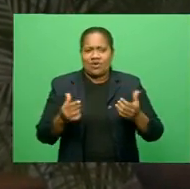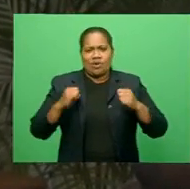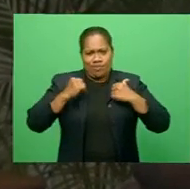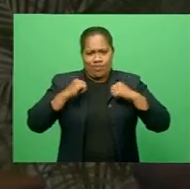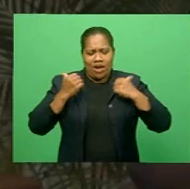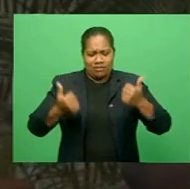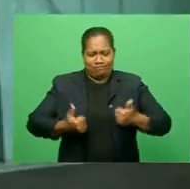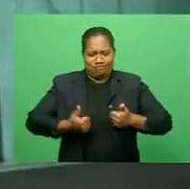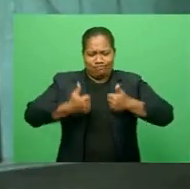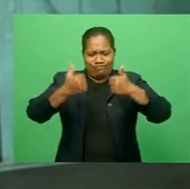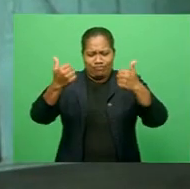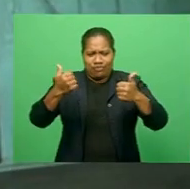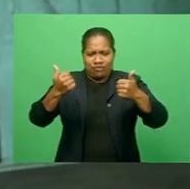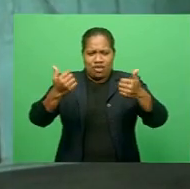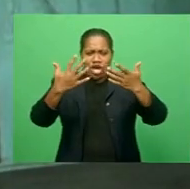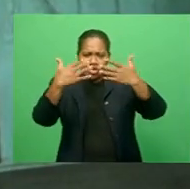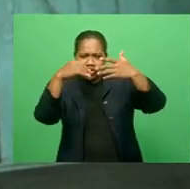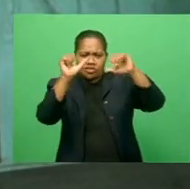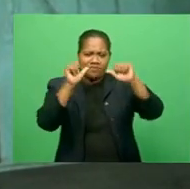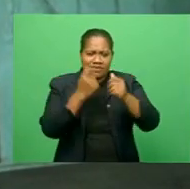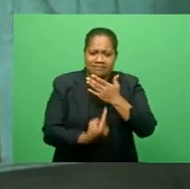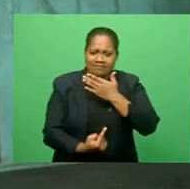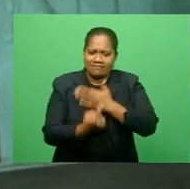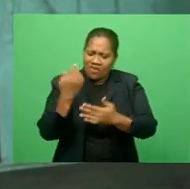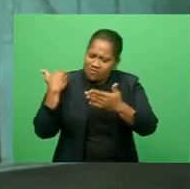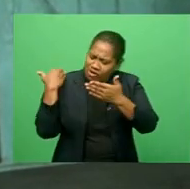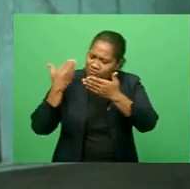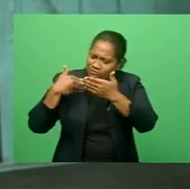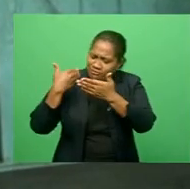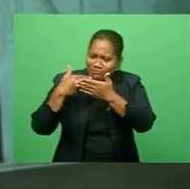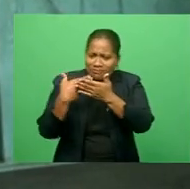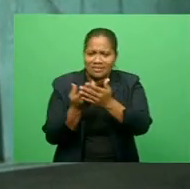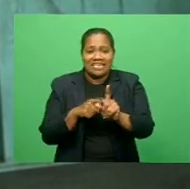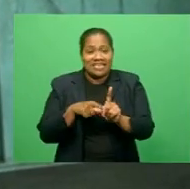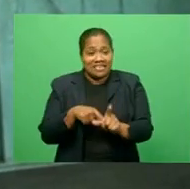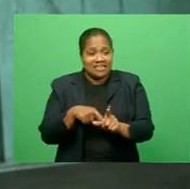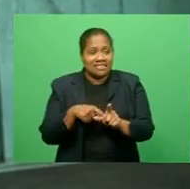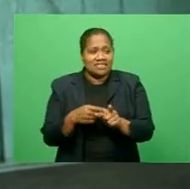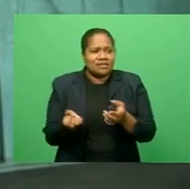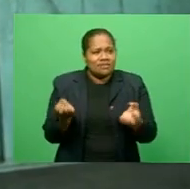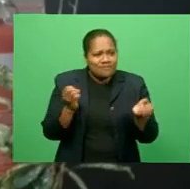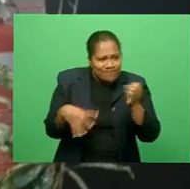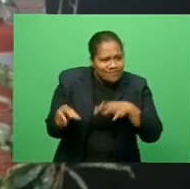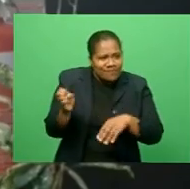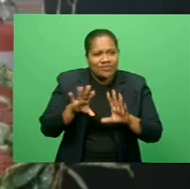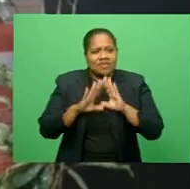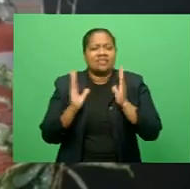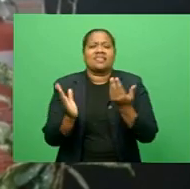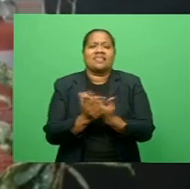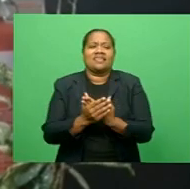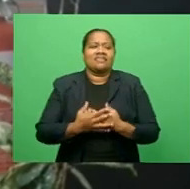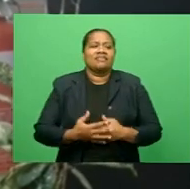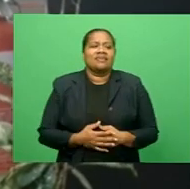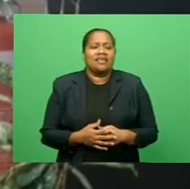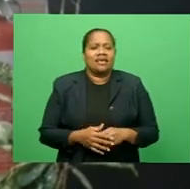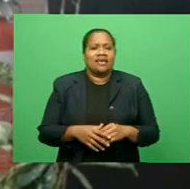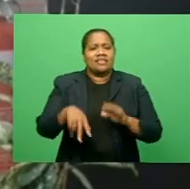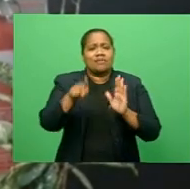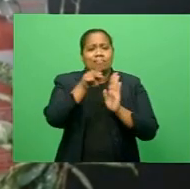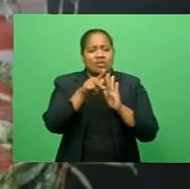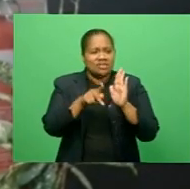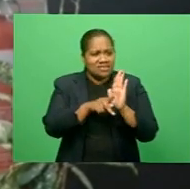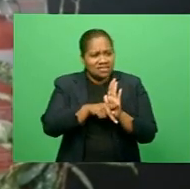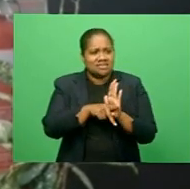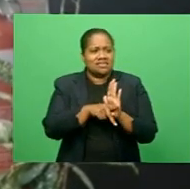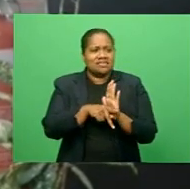achievements that have been made in the past few years in putting together a legal platform, and also the policy that surrounds that